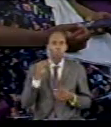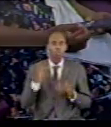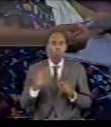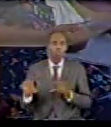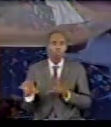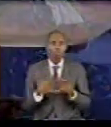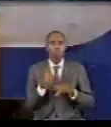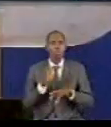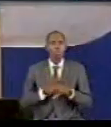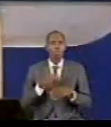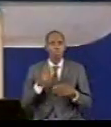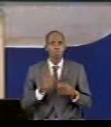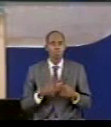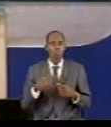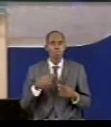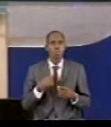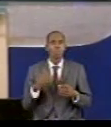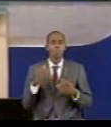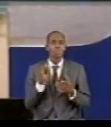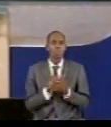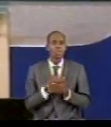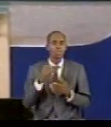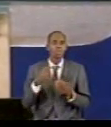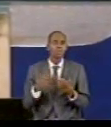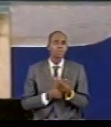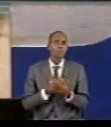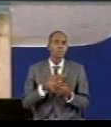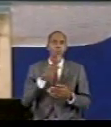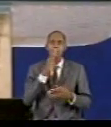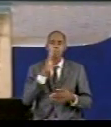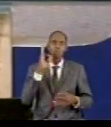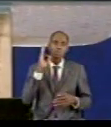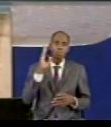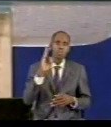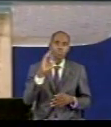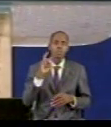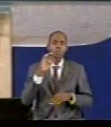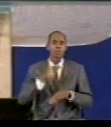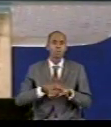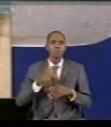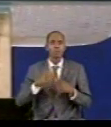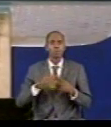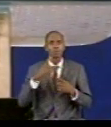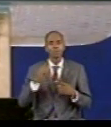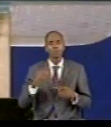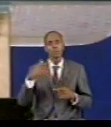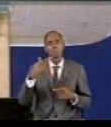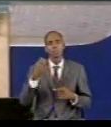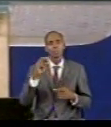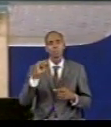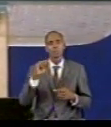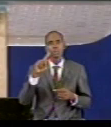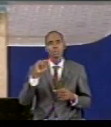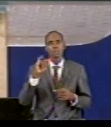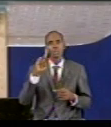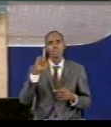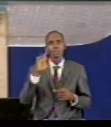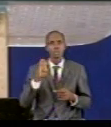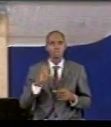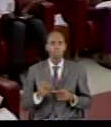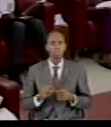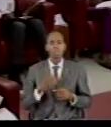me, that the gospel being preached unto the Gentiles. Then it